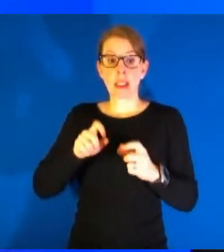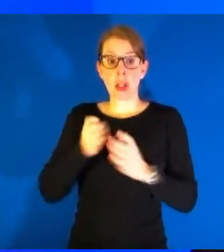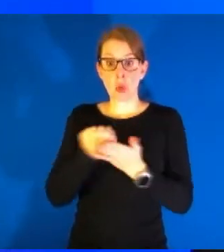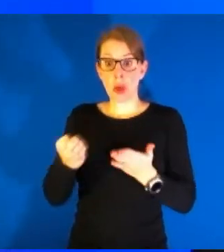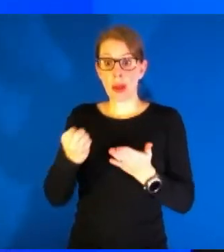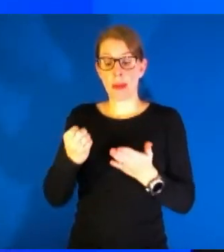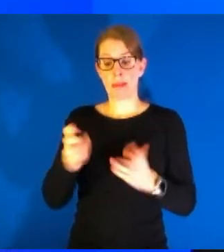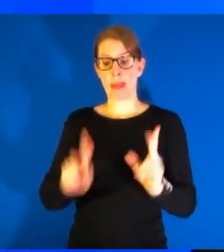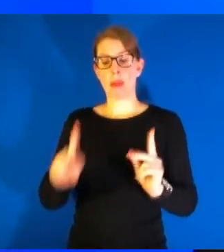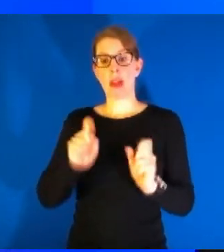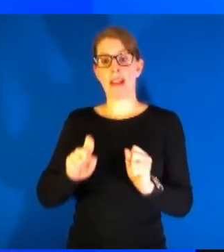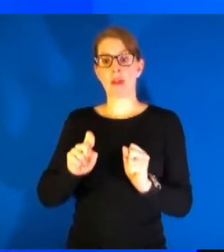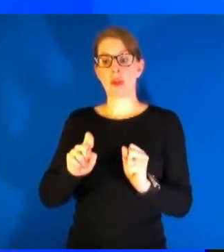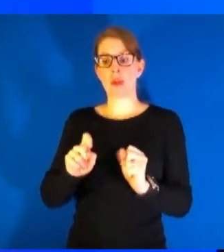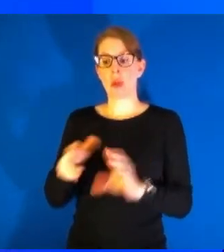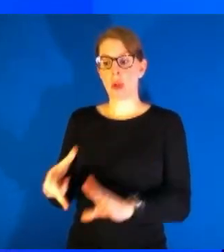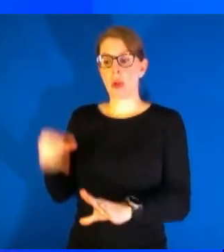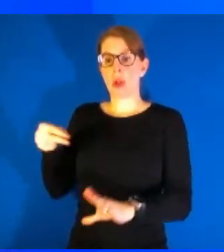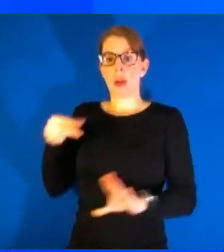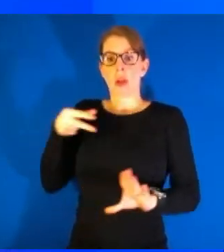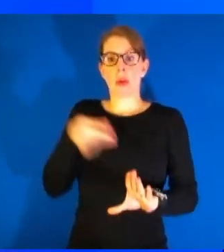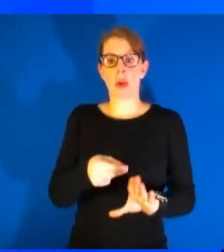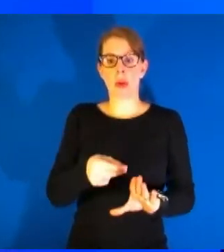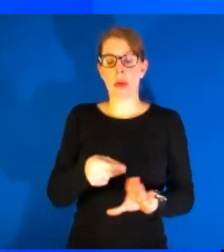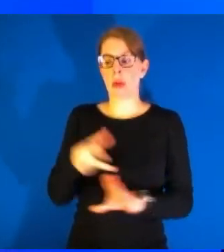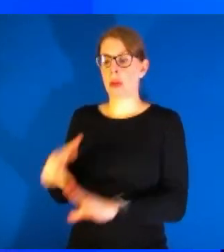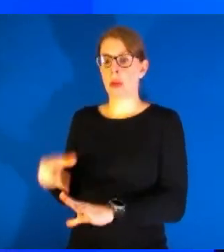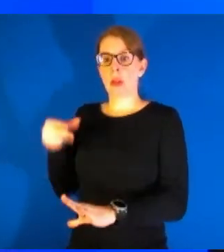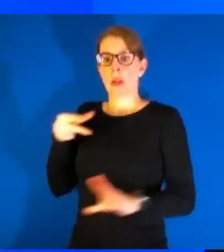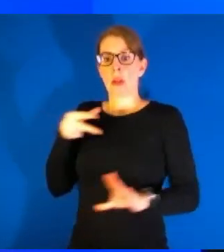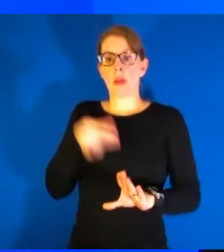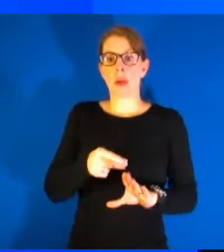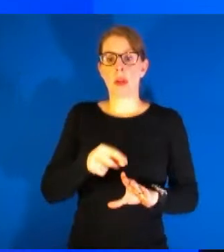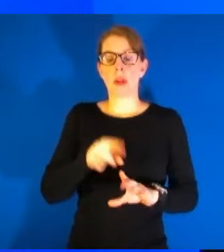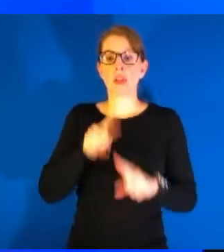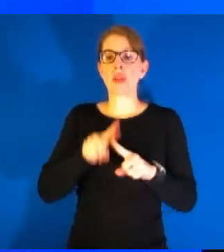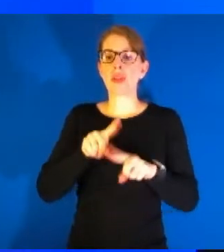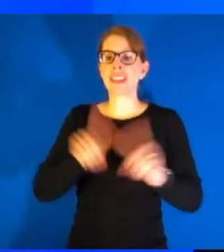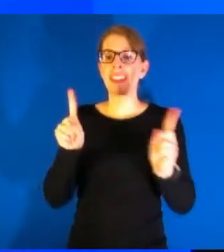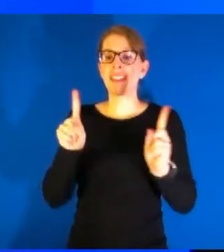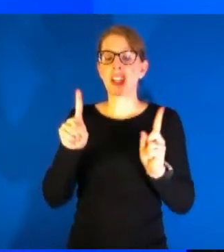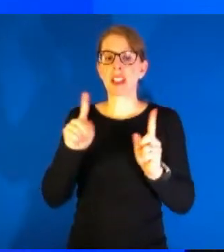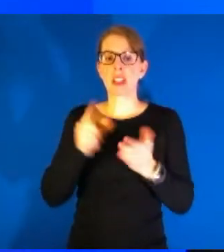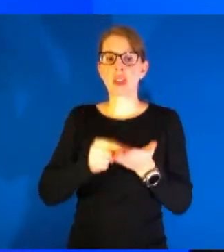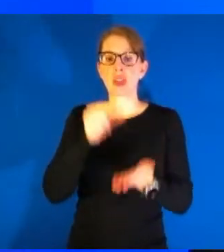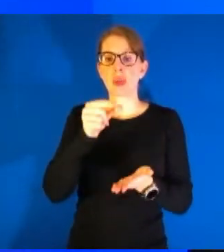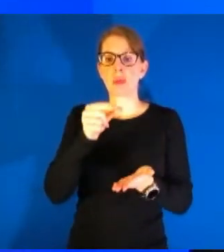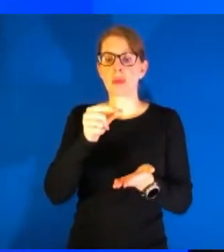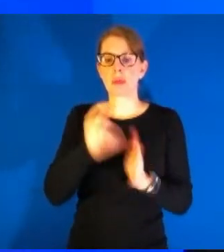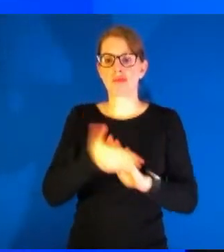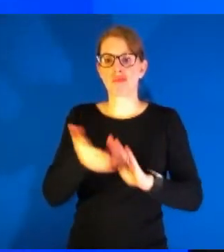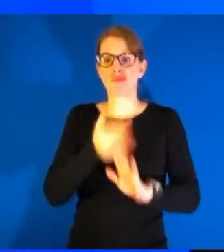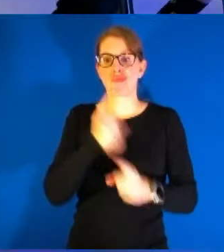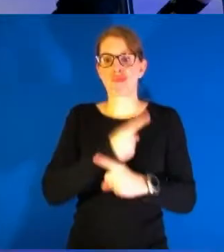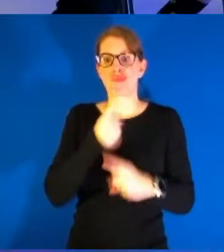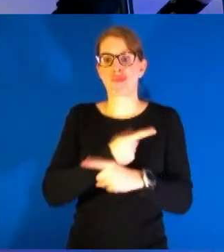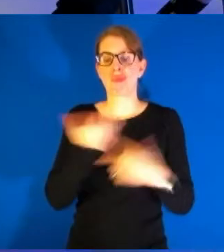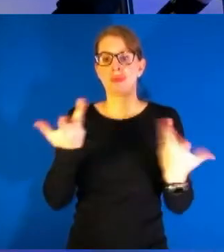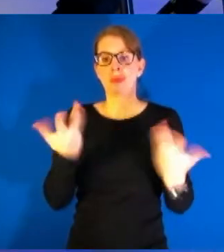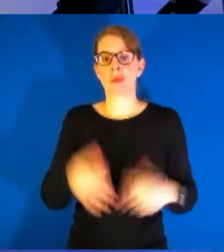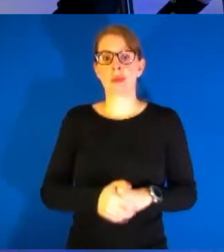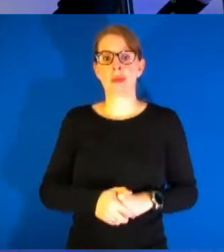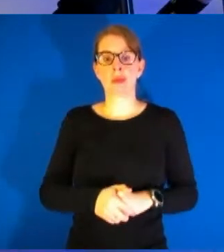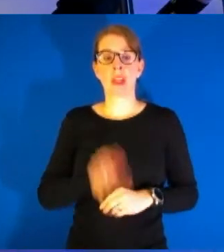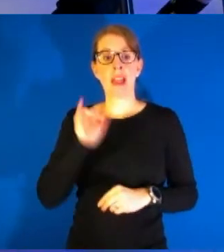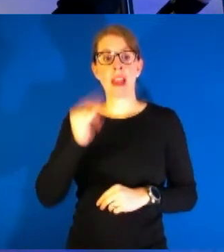manually transfer the specimen to a different tube to put it on the automated testing equipment. So this is why you're always so busy